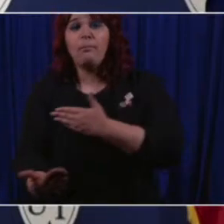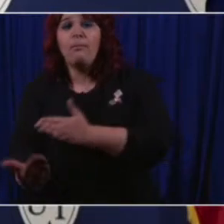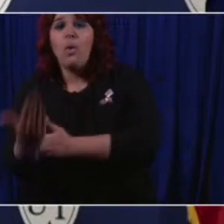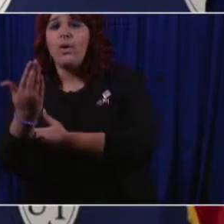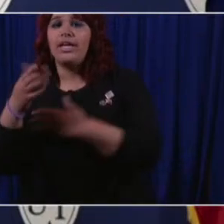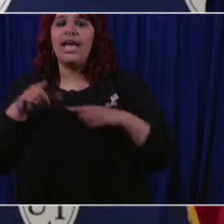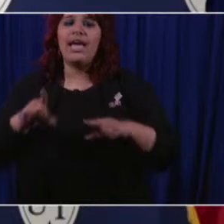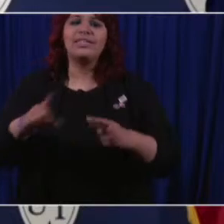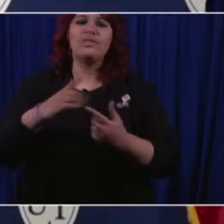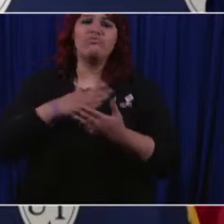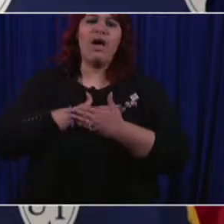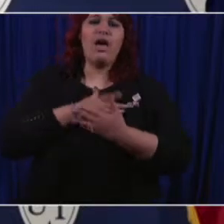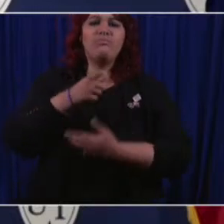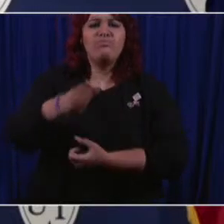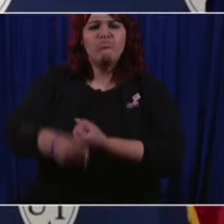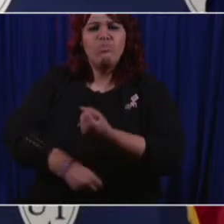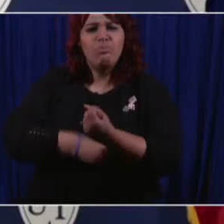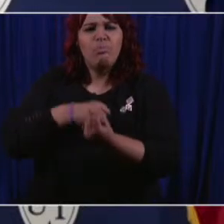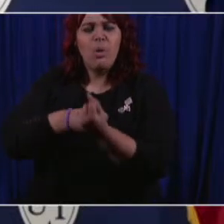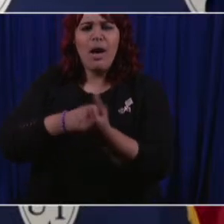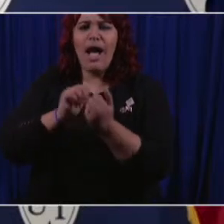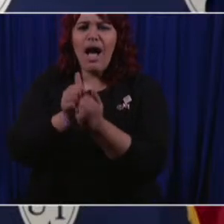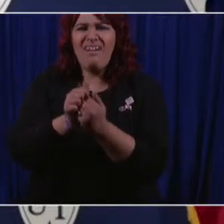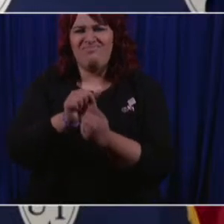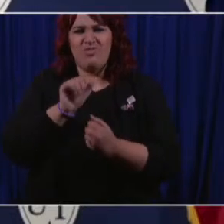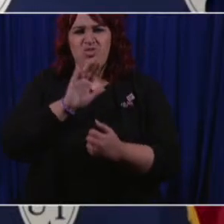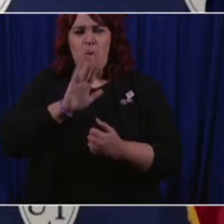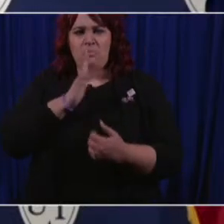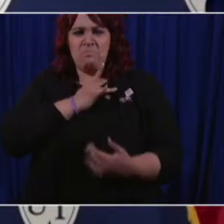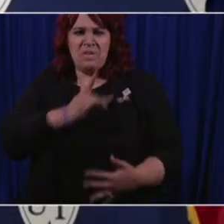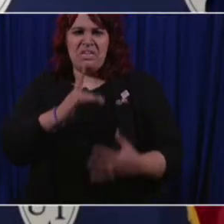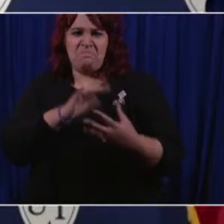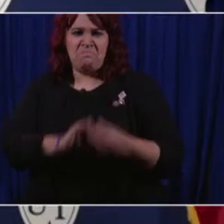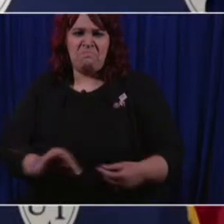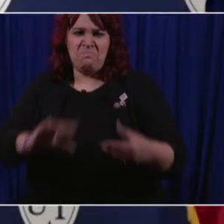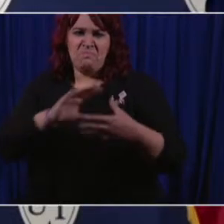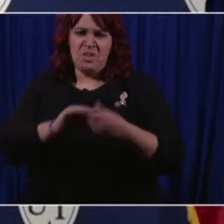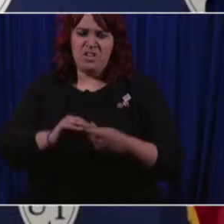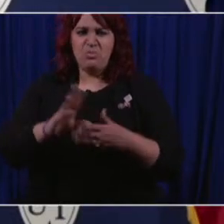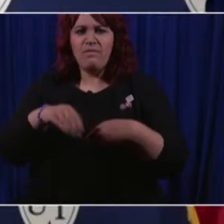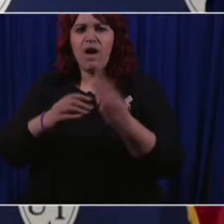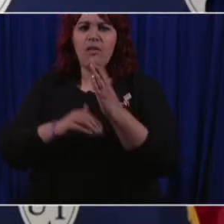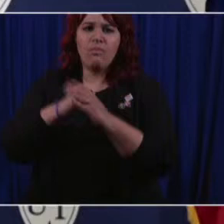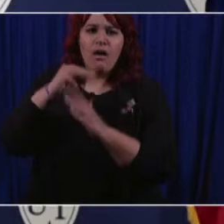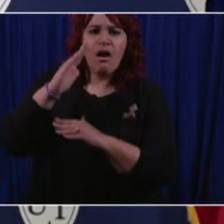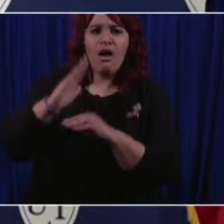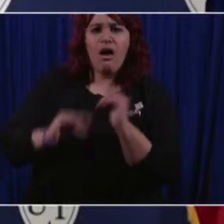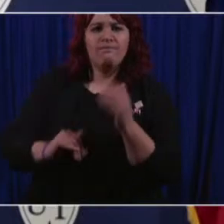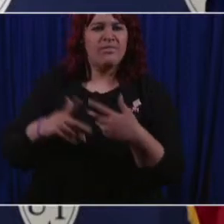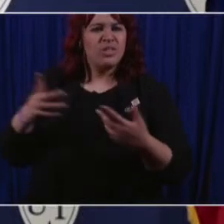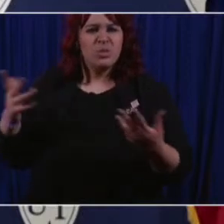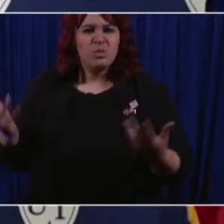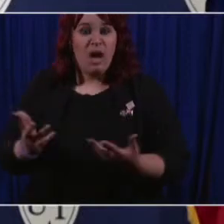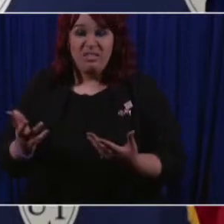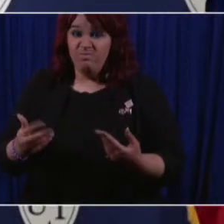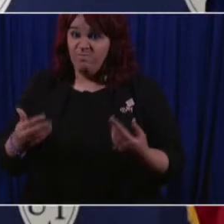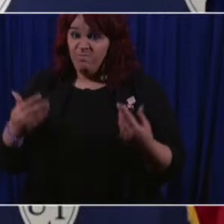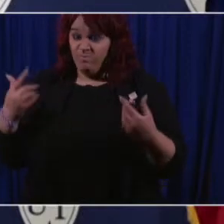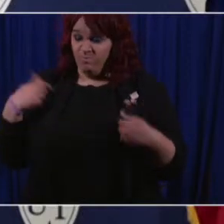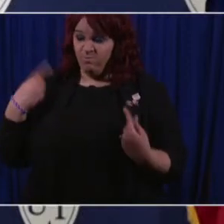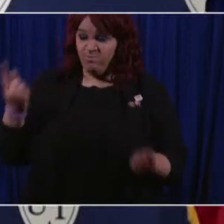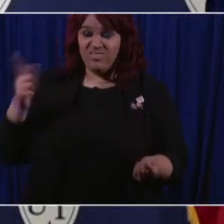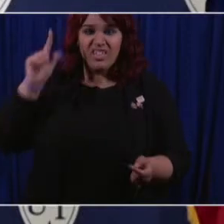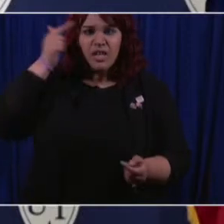and go confront all this virus that's happening and is leading Ohio into places that unknown